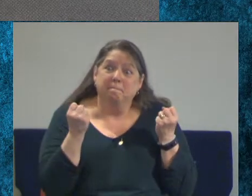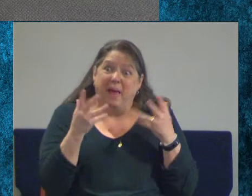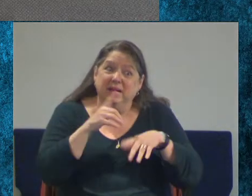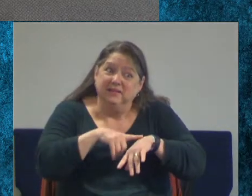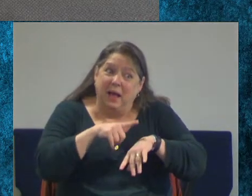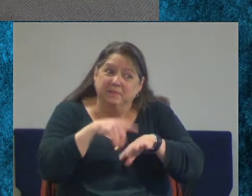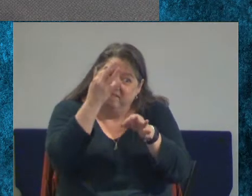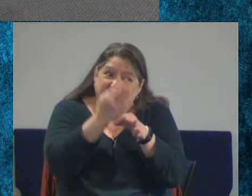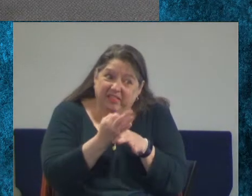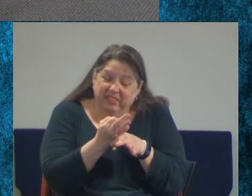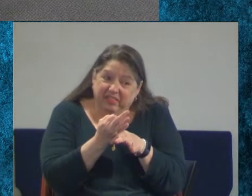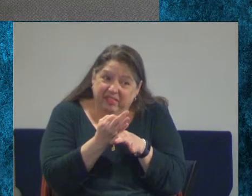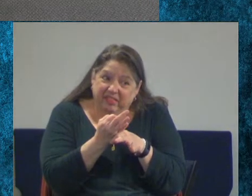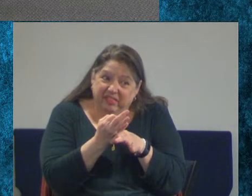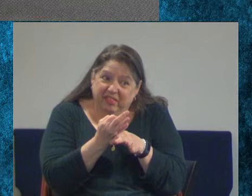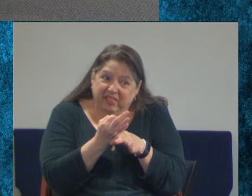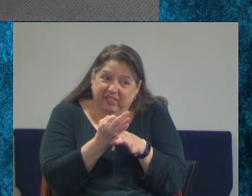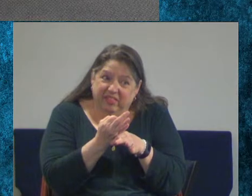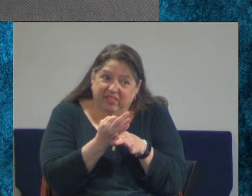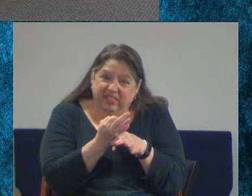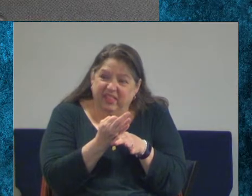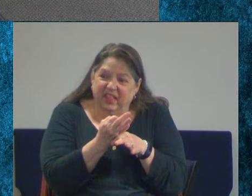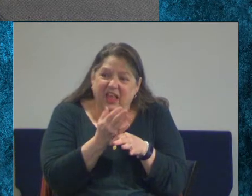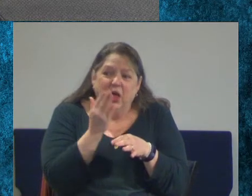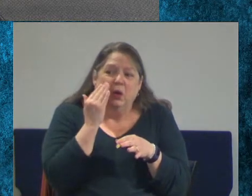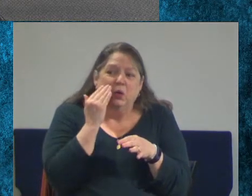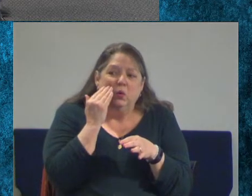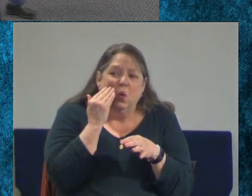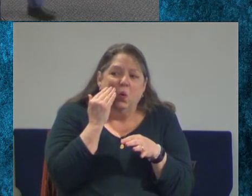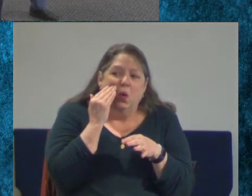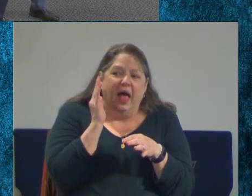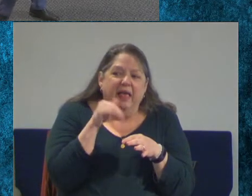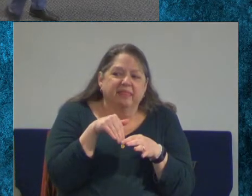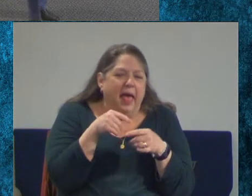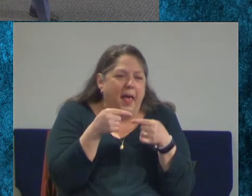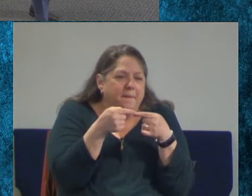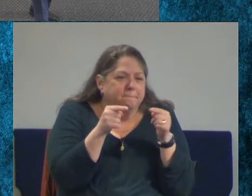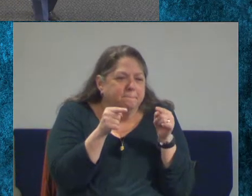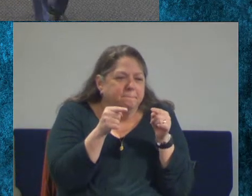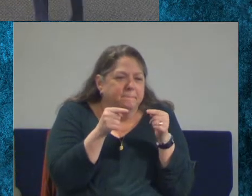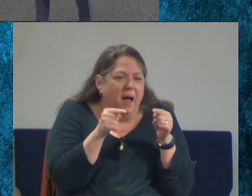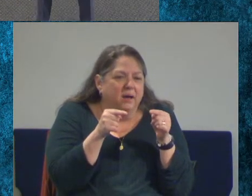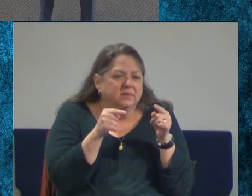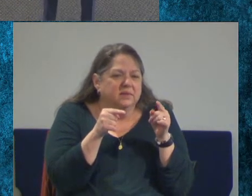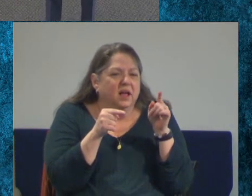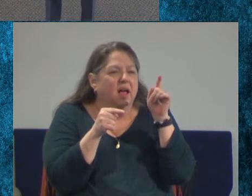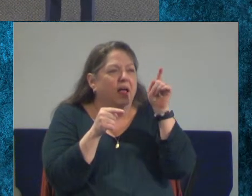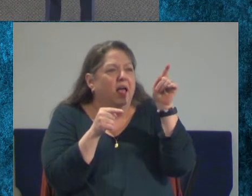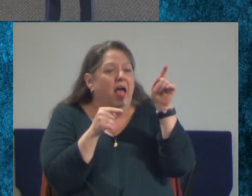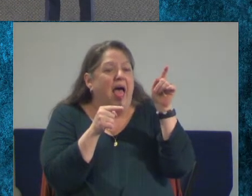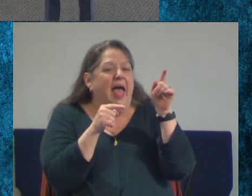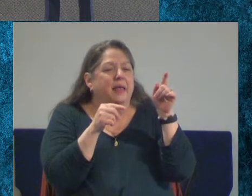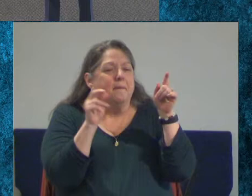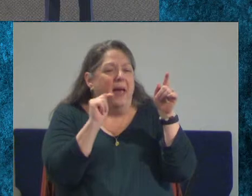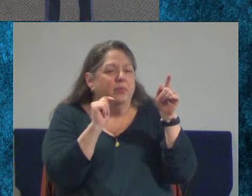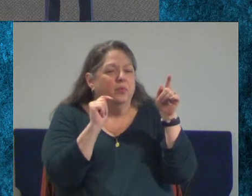know, that little box in your all-reliable medicine cabinet.